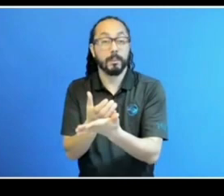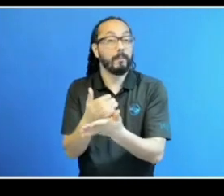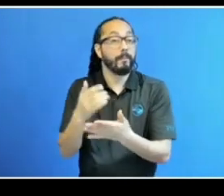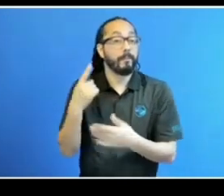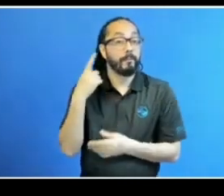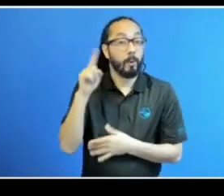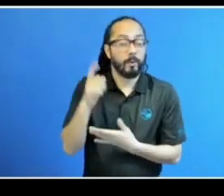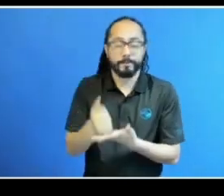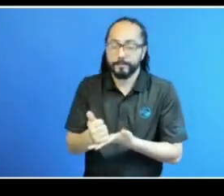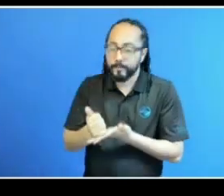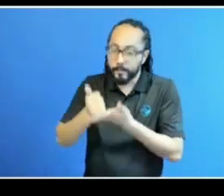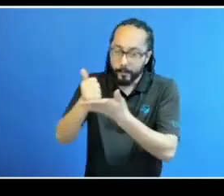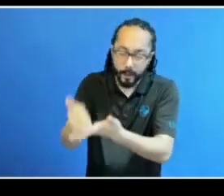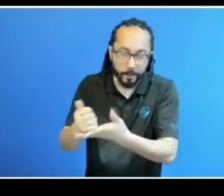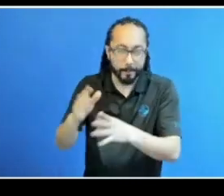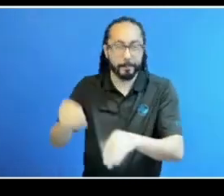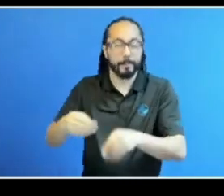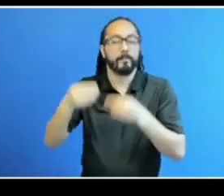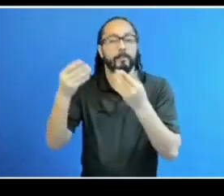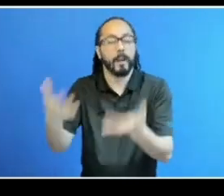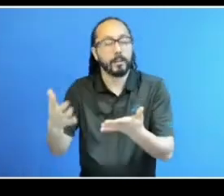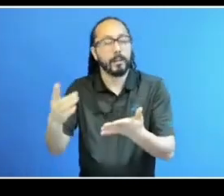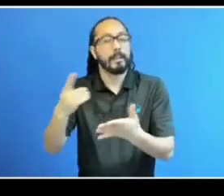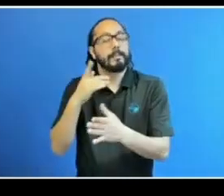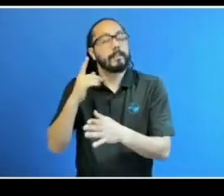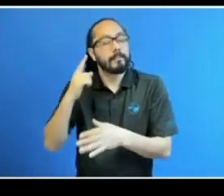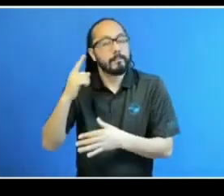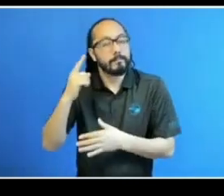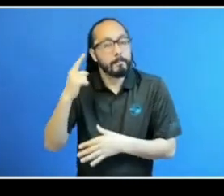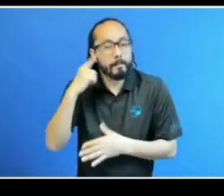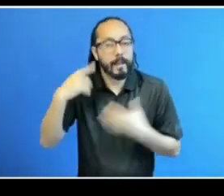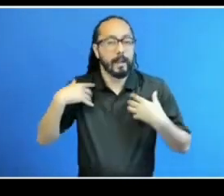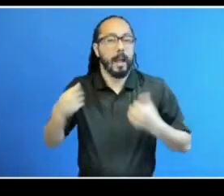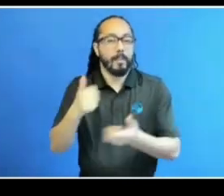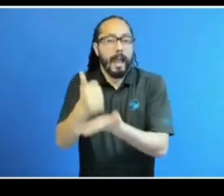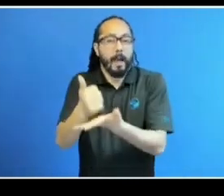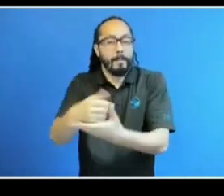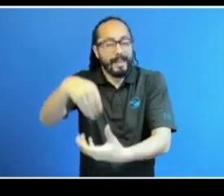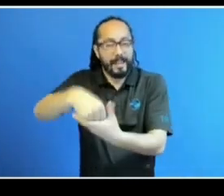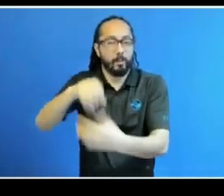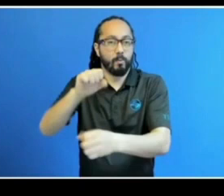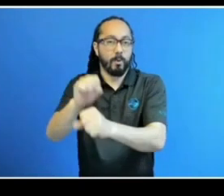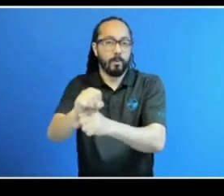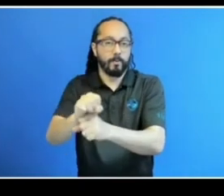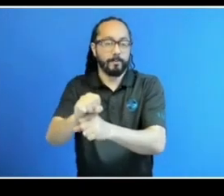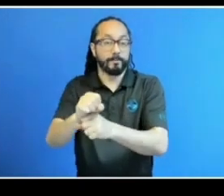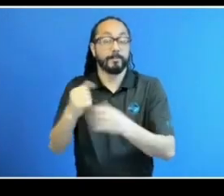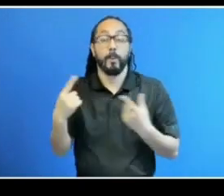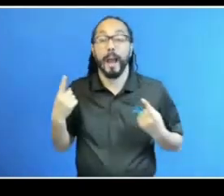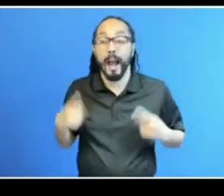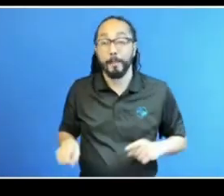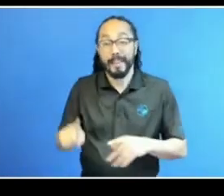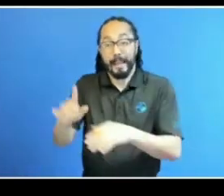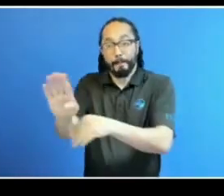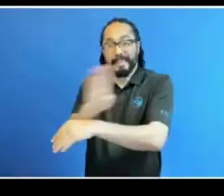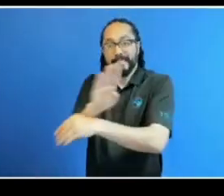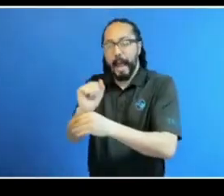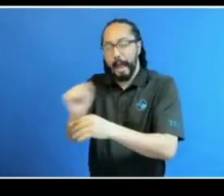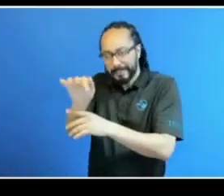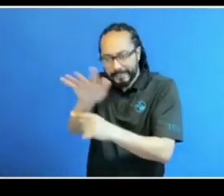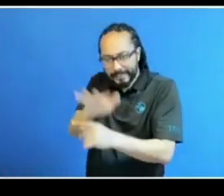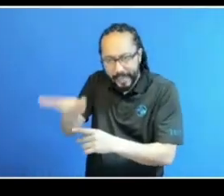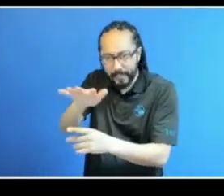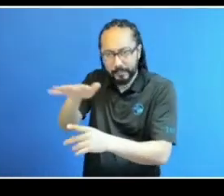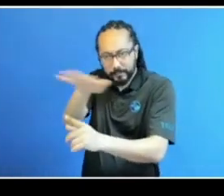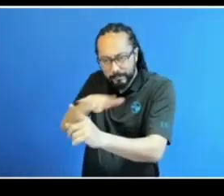provide mental health, employee psychological health in their workplace. When I was doing this scan, I realized I had